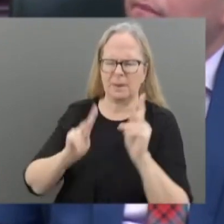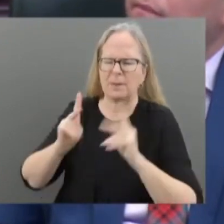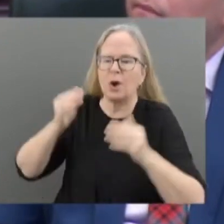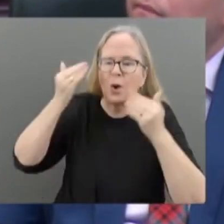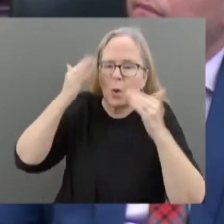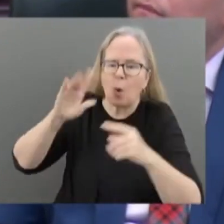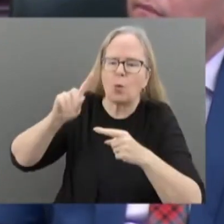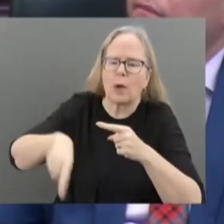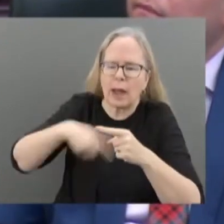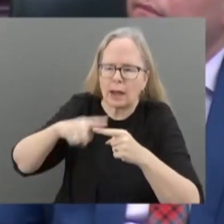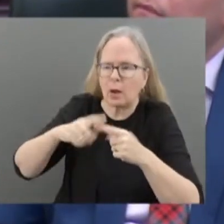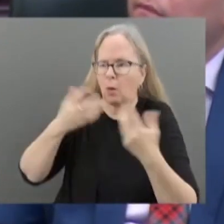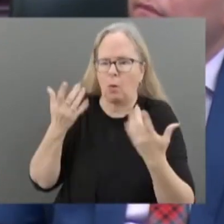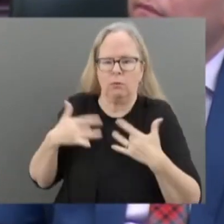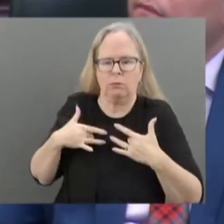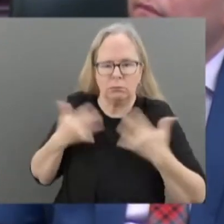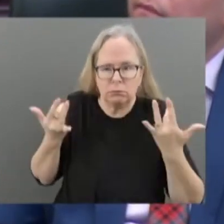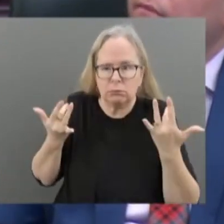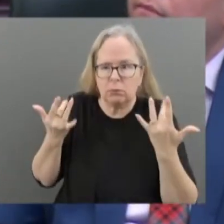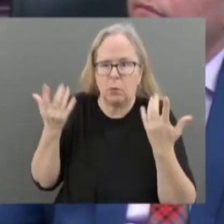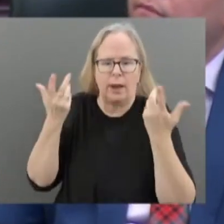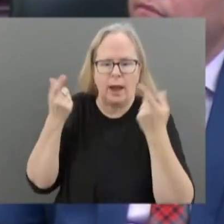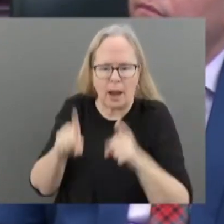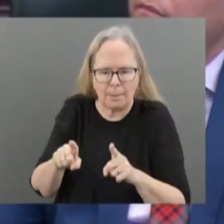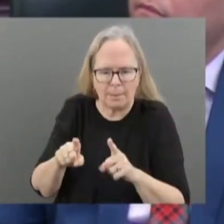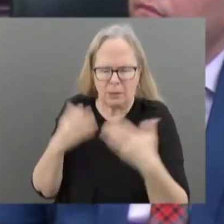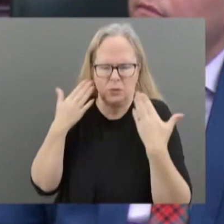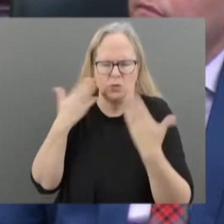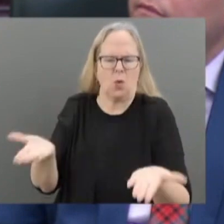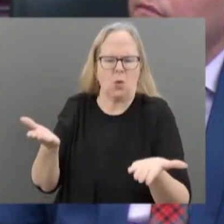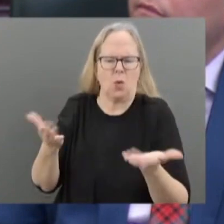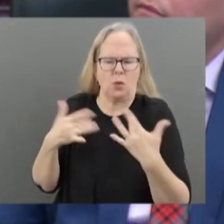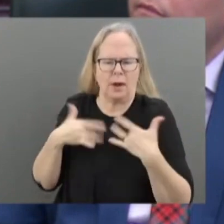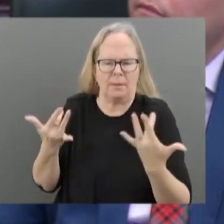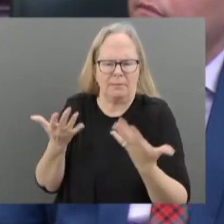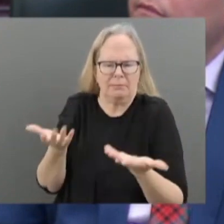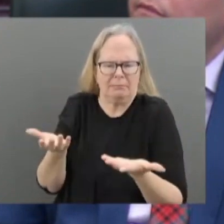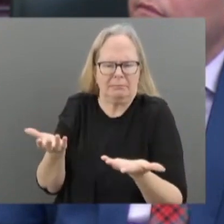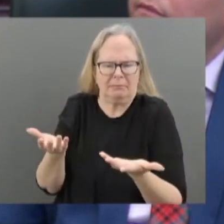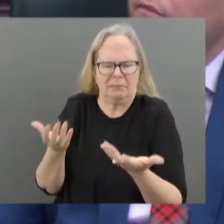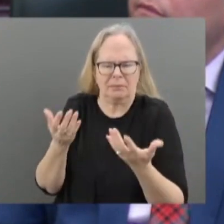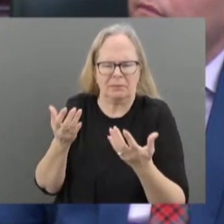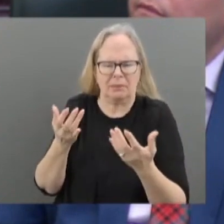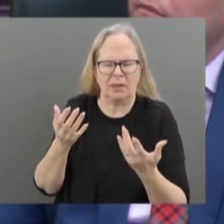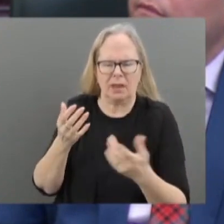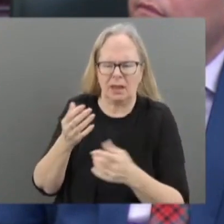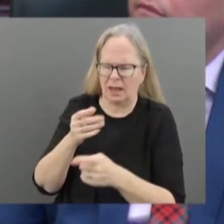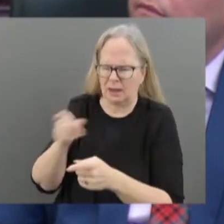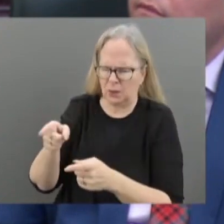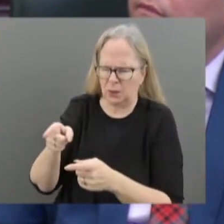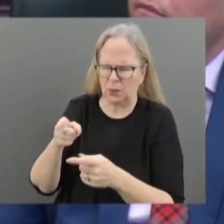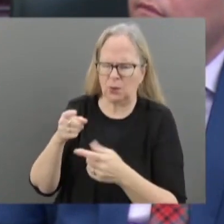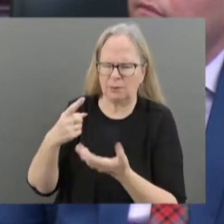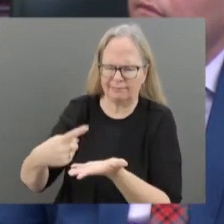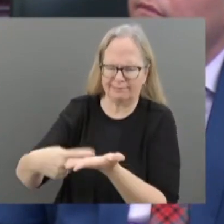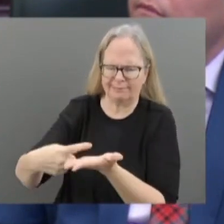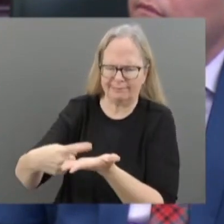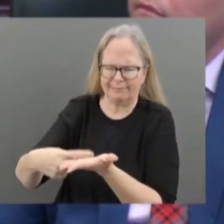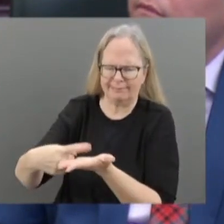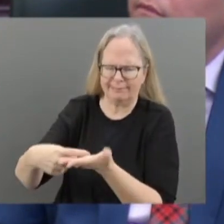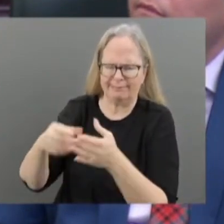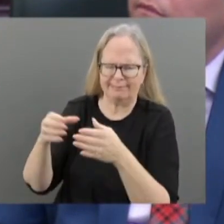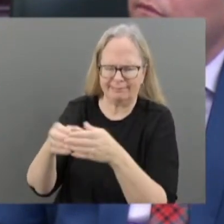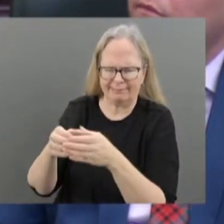is not party to these agreements, and the water sharing agreements define triggers for implementation as a list of considerations,